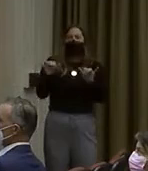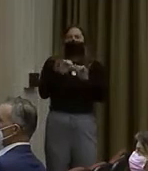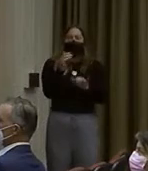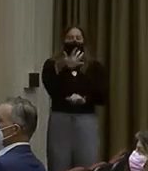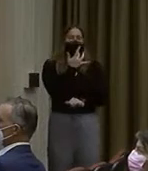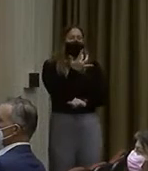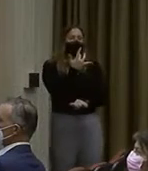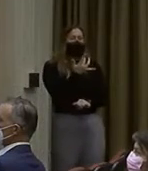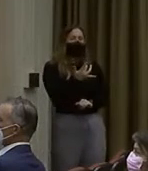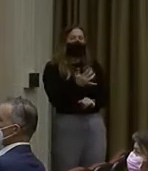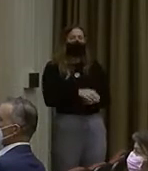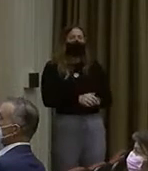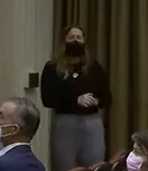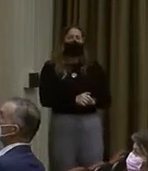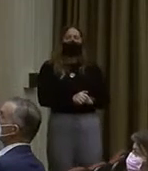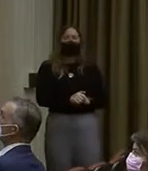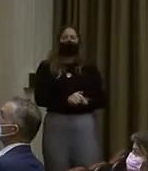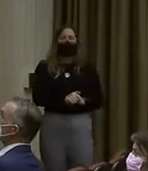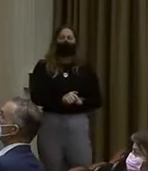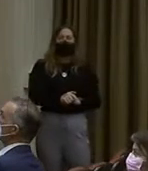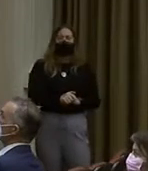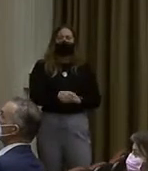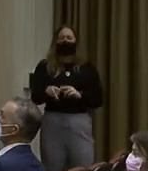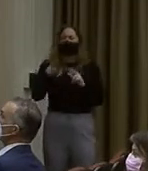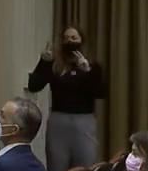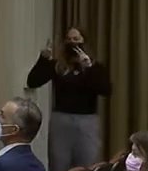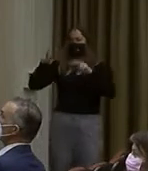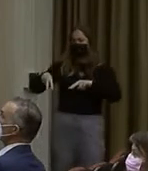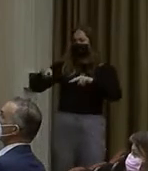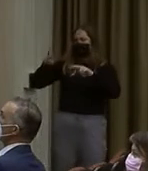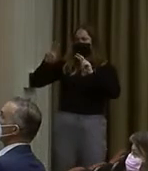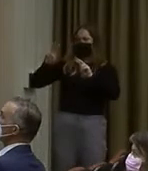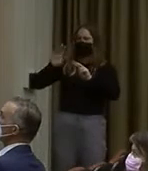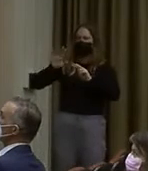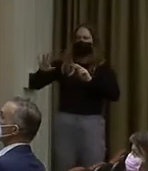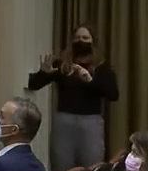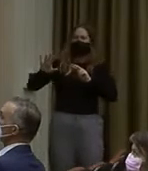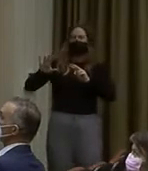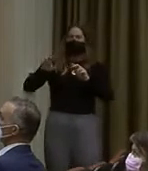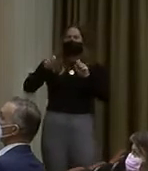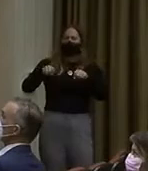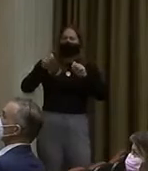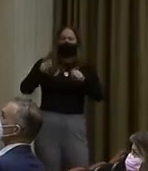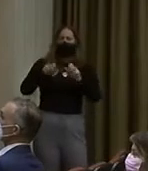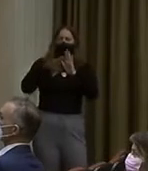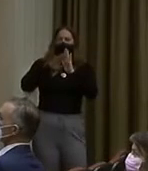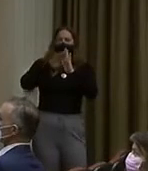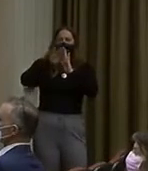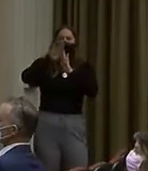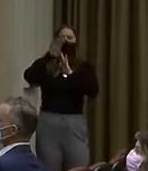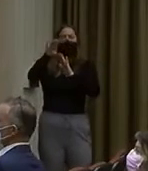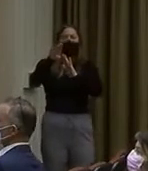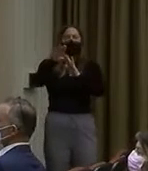rather than underestimating older adults' potential and capacity for growth, we need to embrace our success at extending